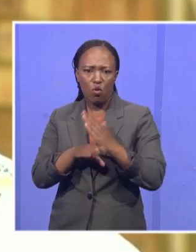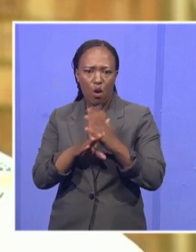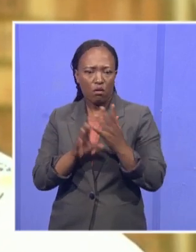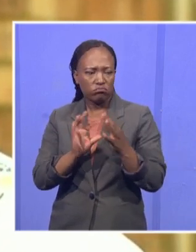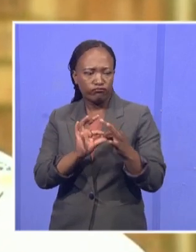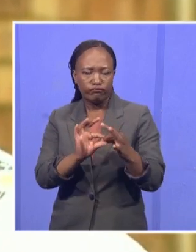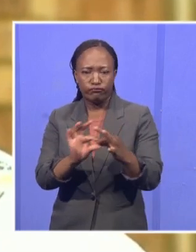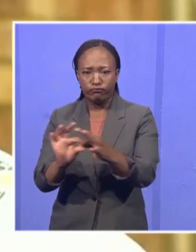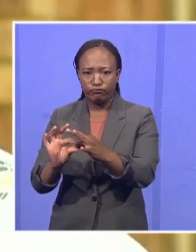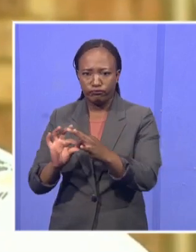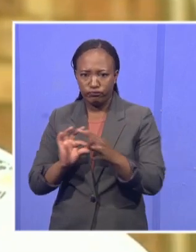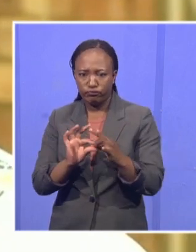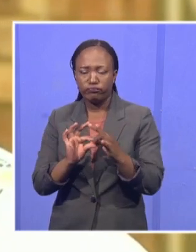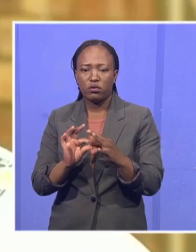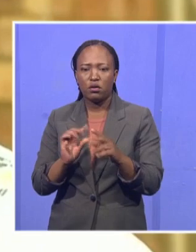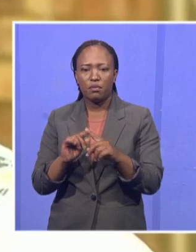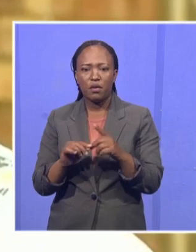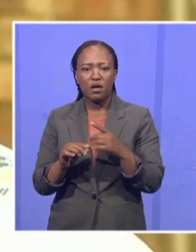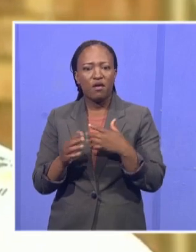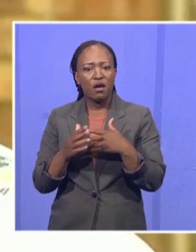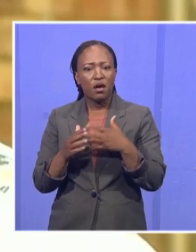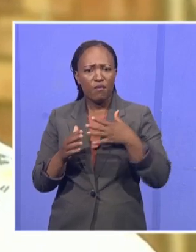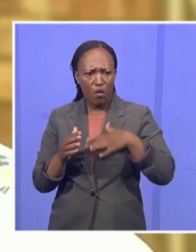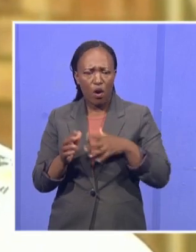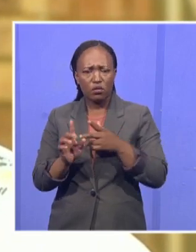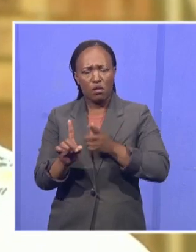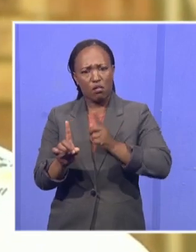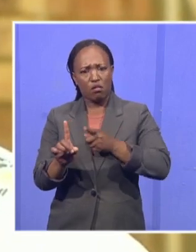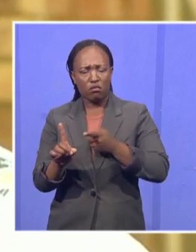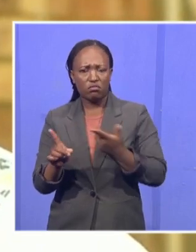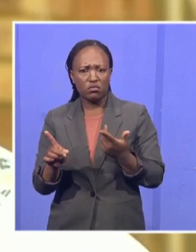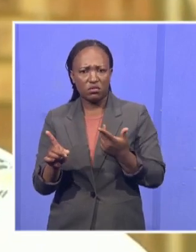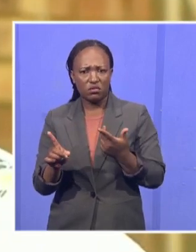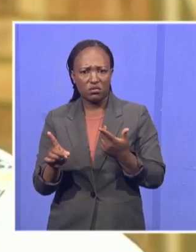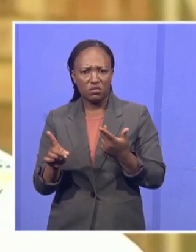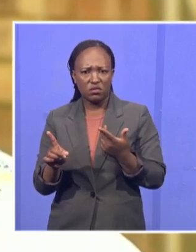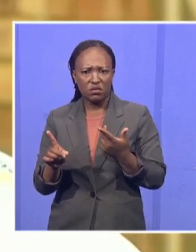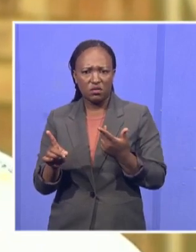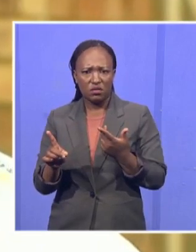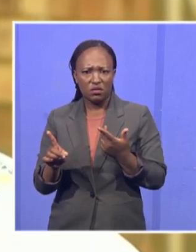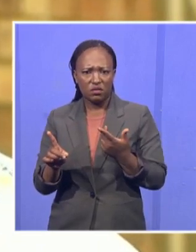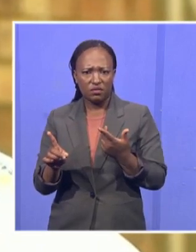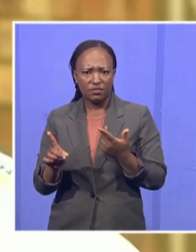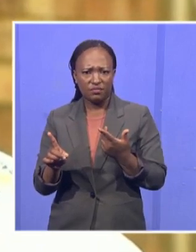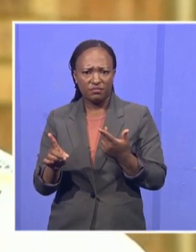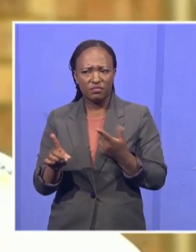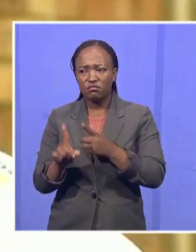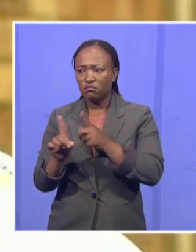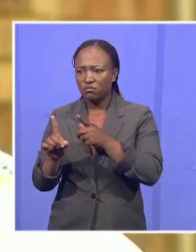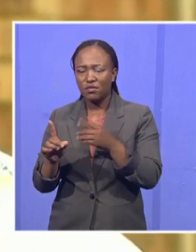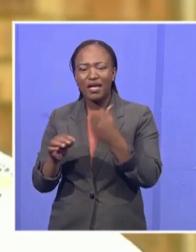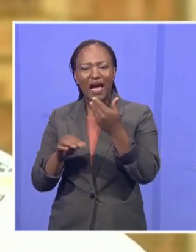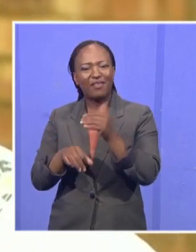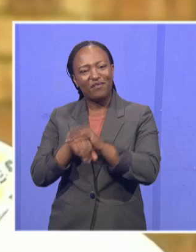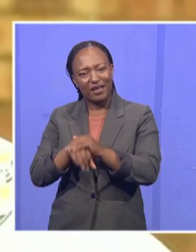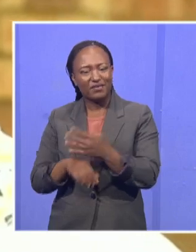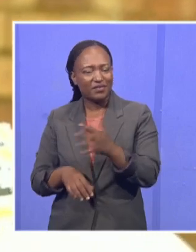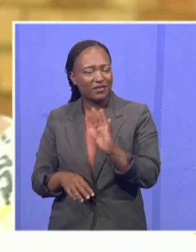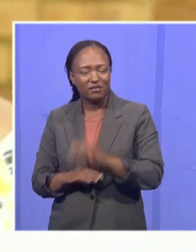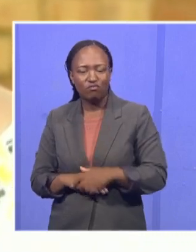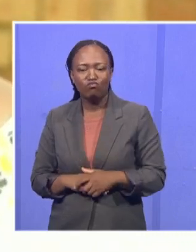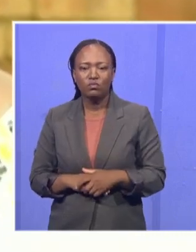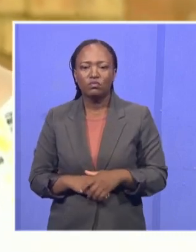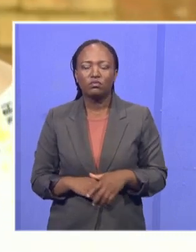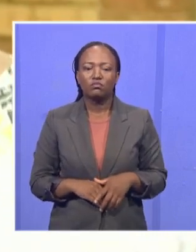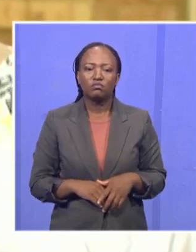institution, and if I have to reprimand anyone, we become friends afterwards. The pupils